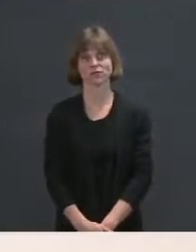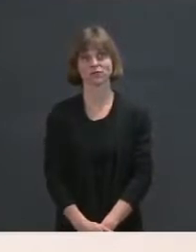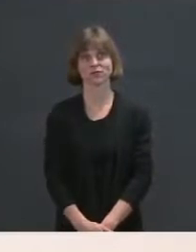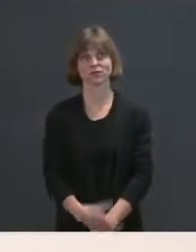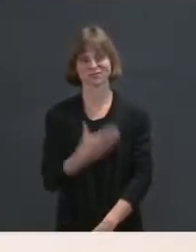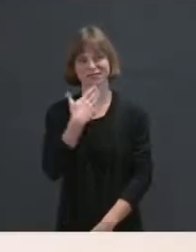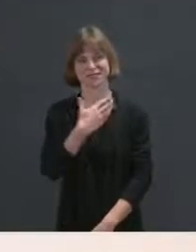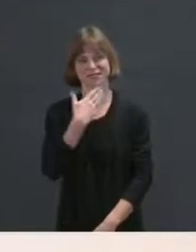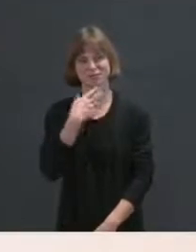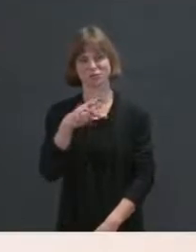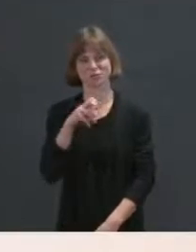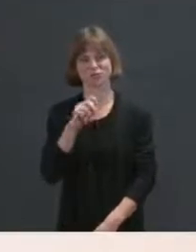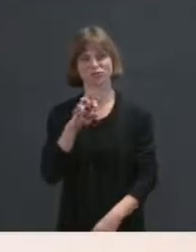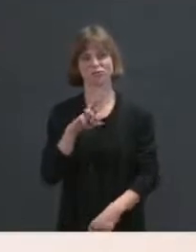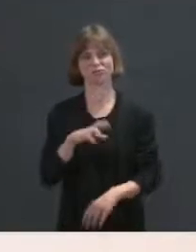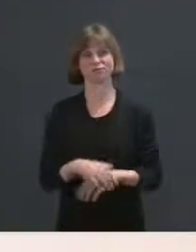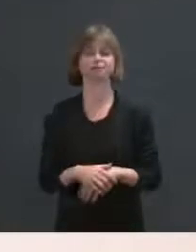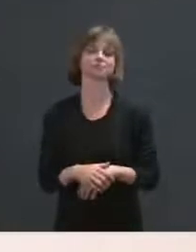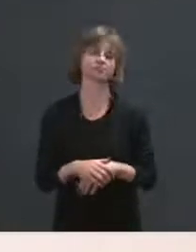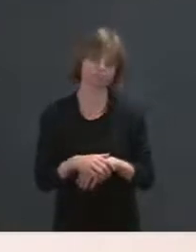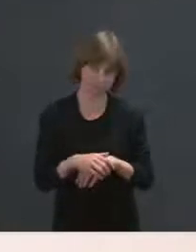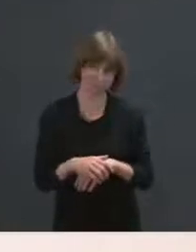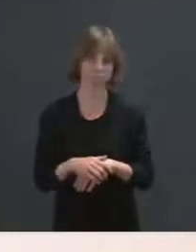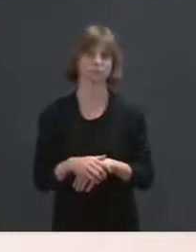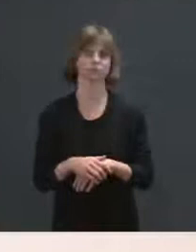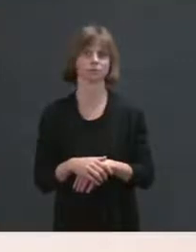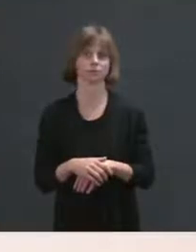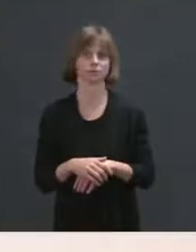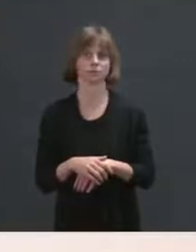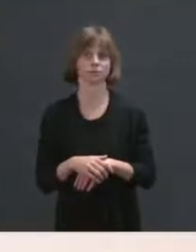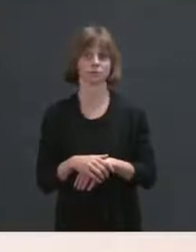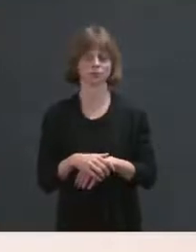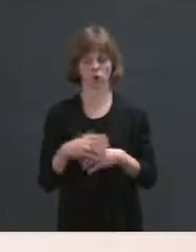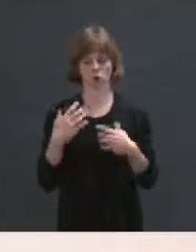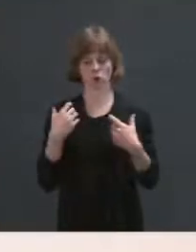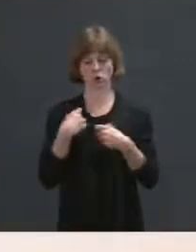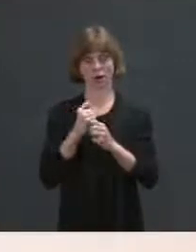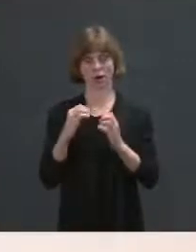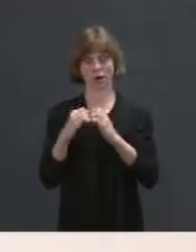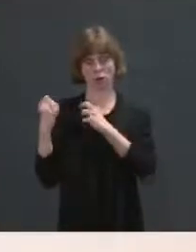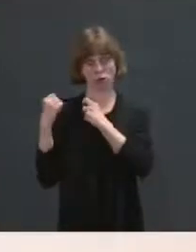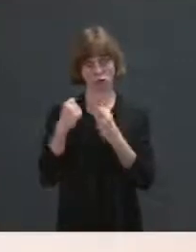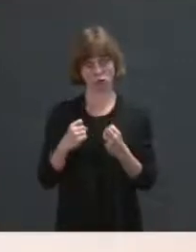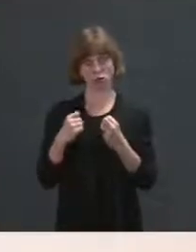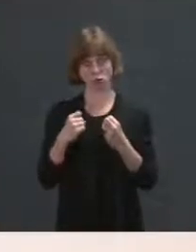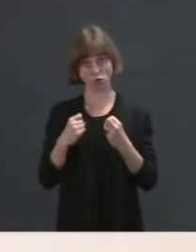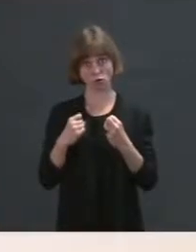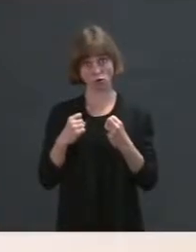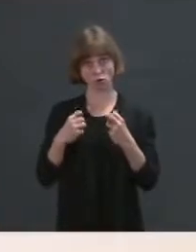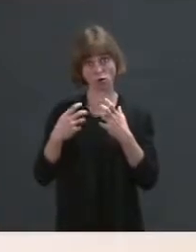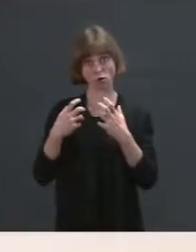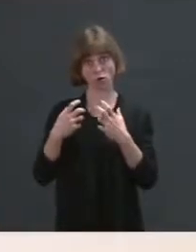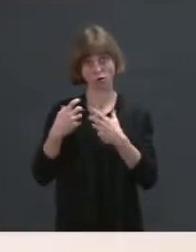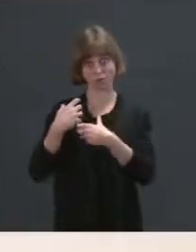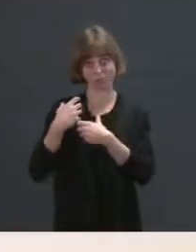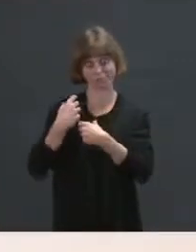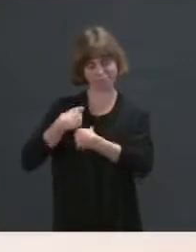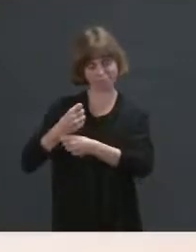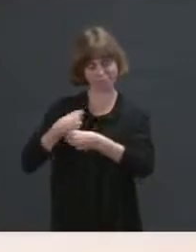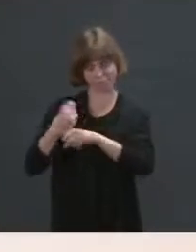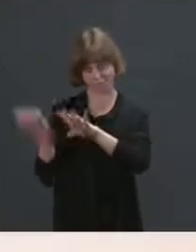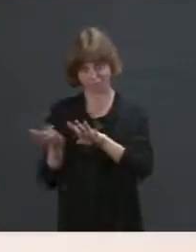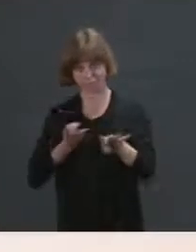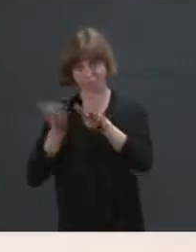Thank you, Peter. Creating more resilient supply chains is an opportunity for our country to come together to